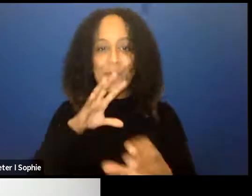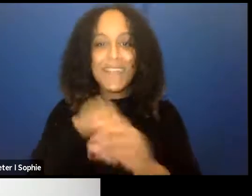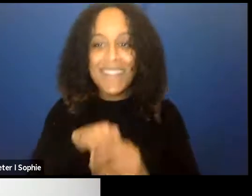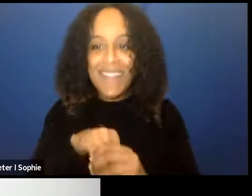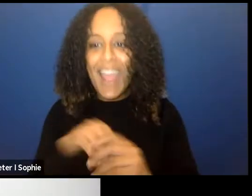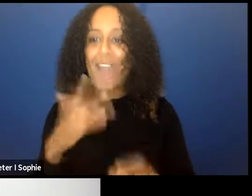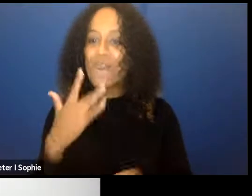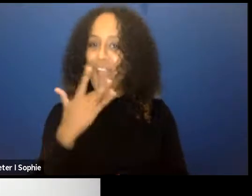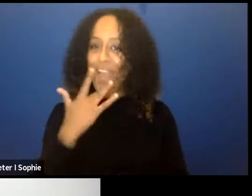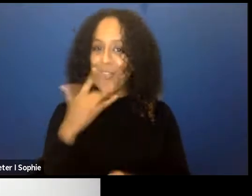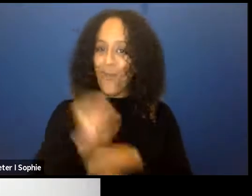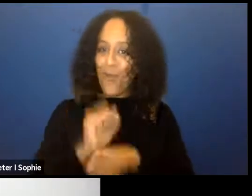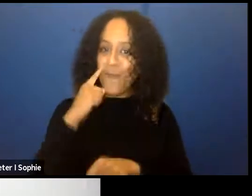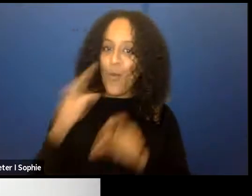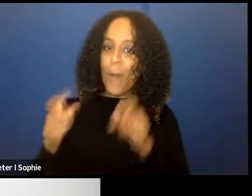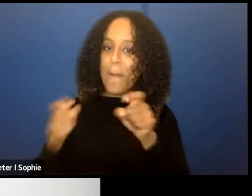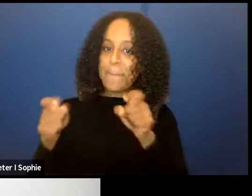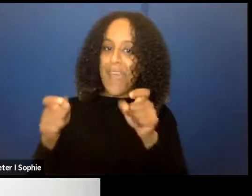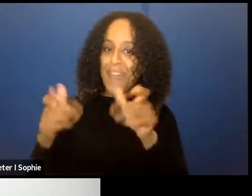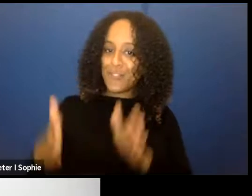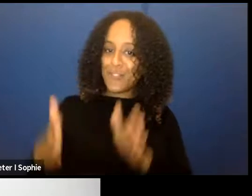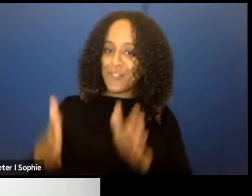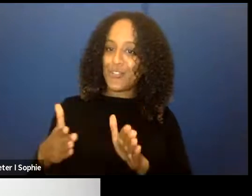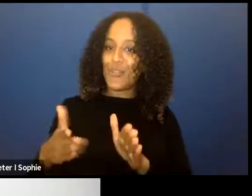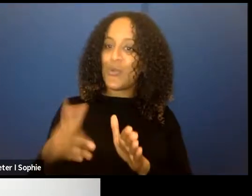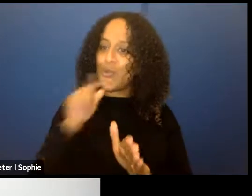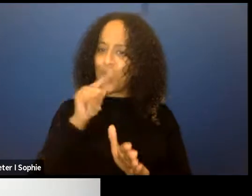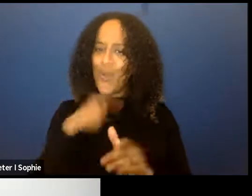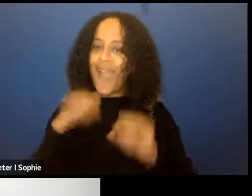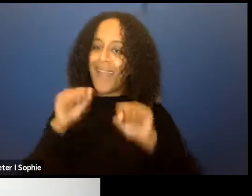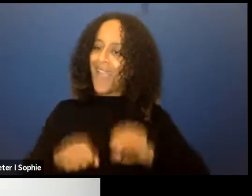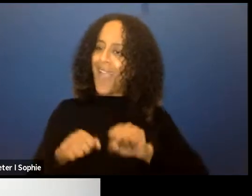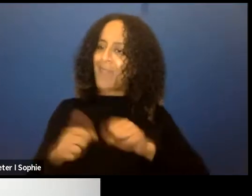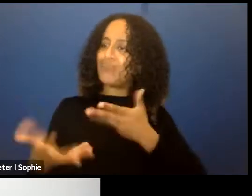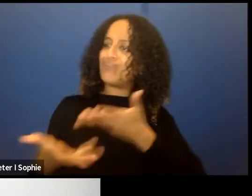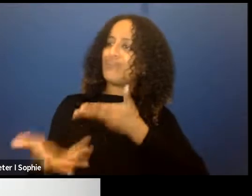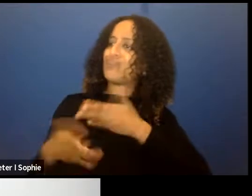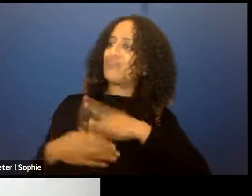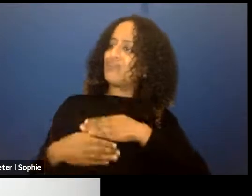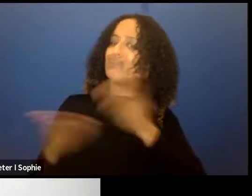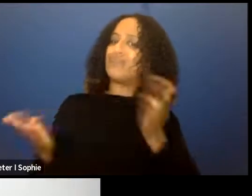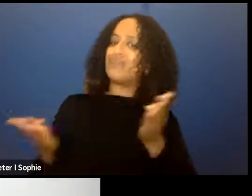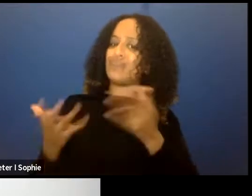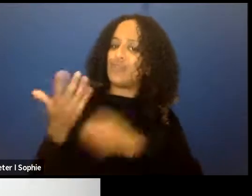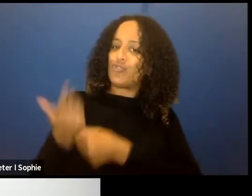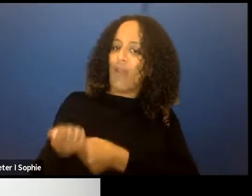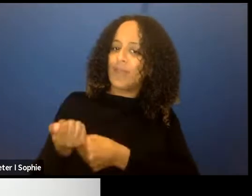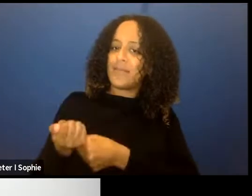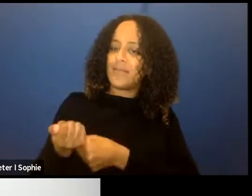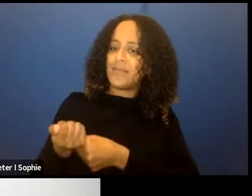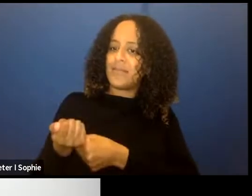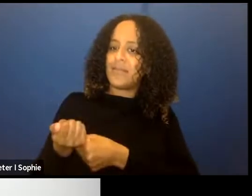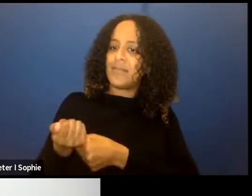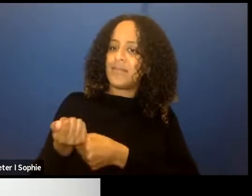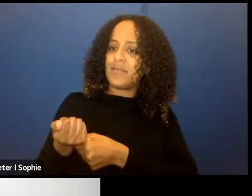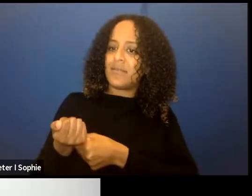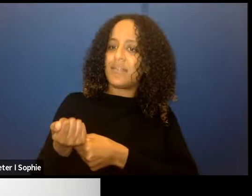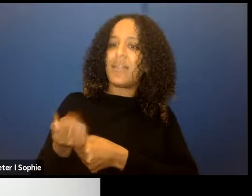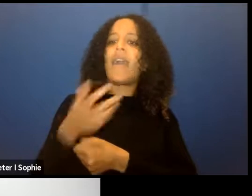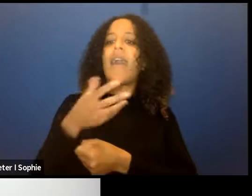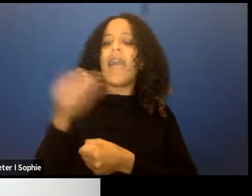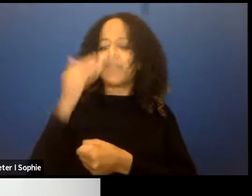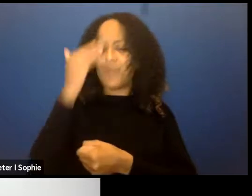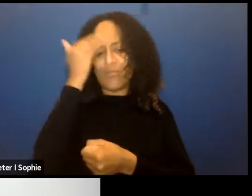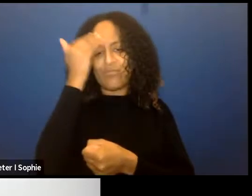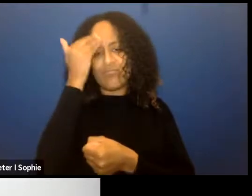rather work for a manager who I can have that trust with, and